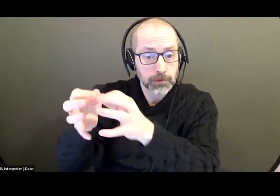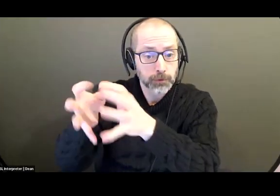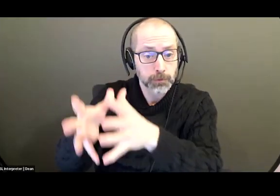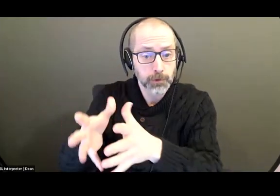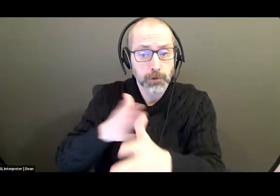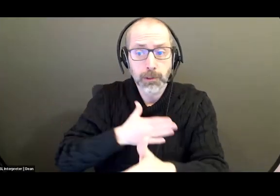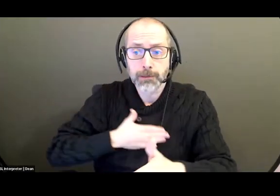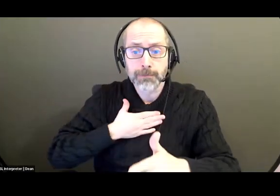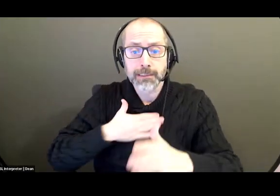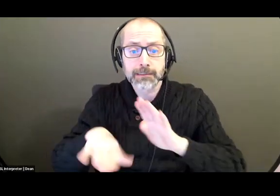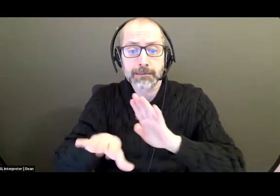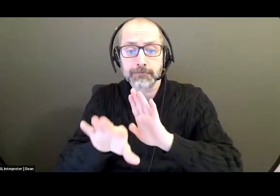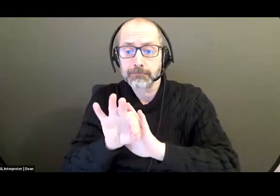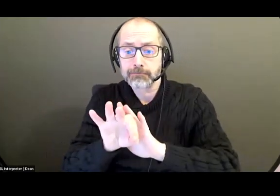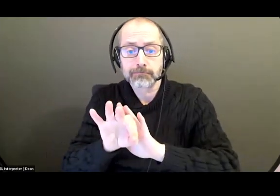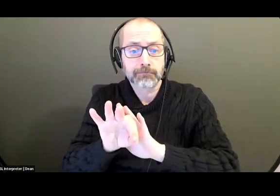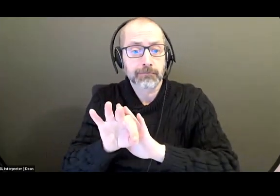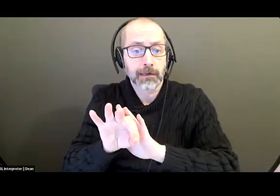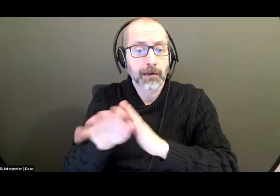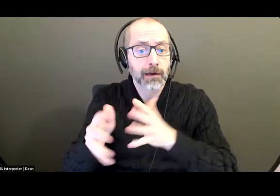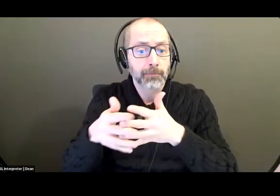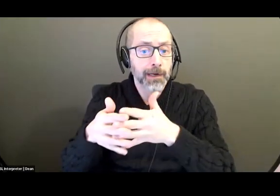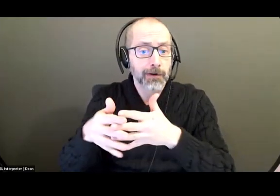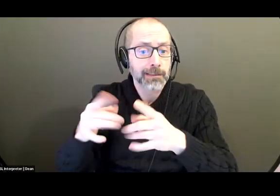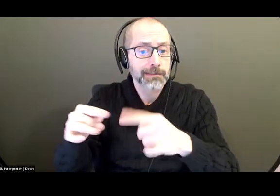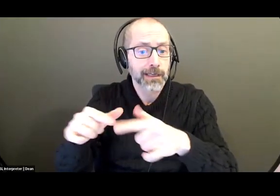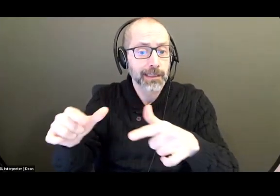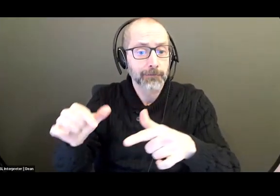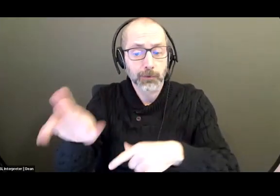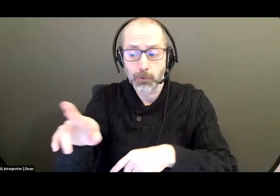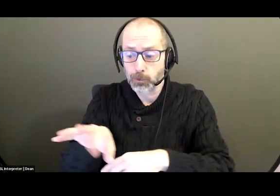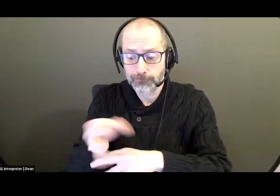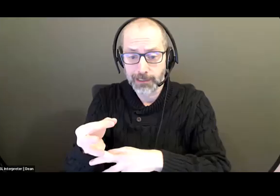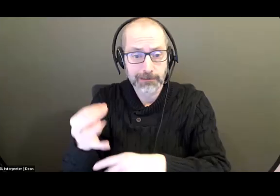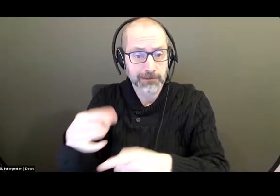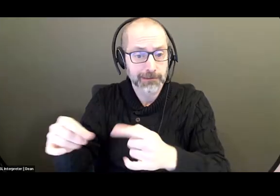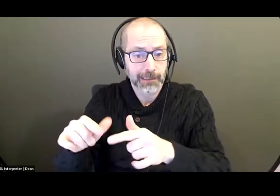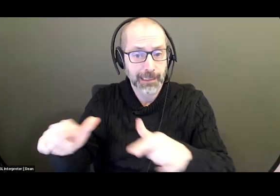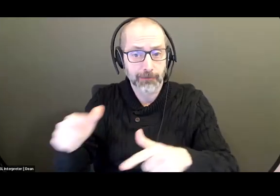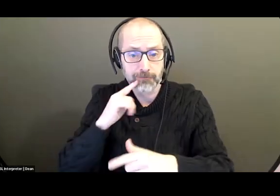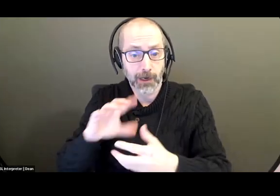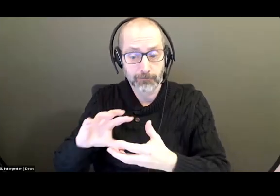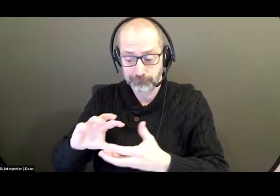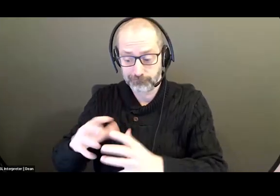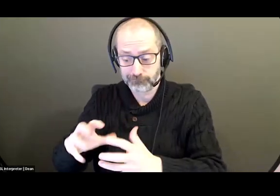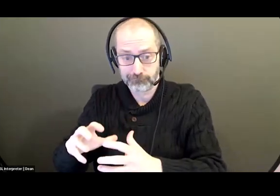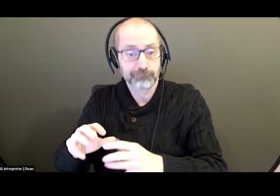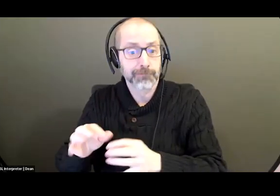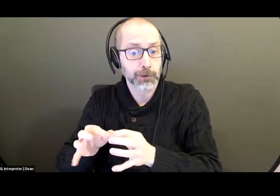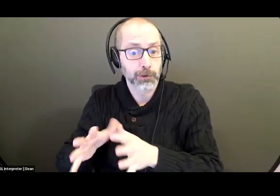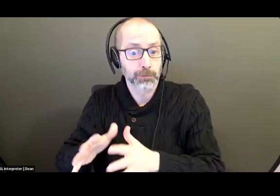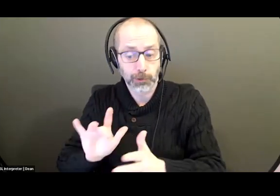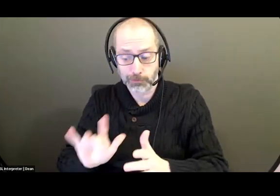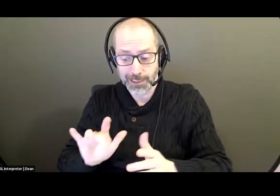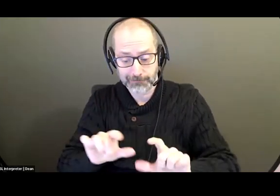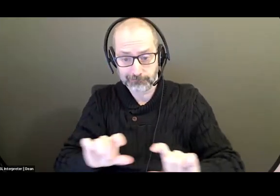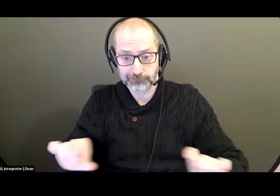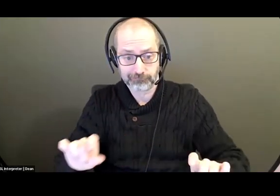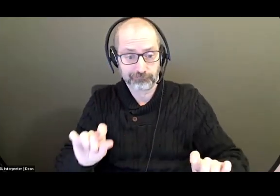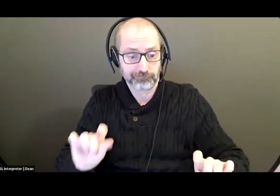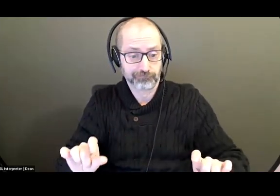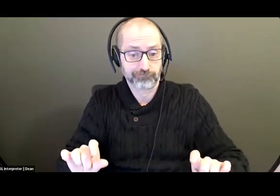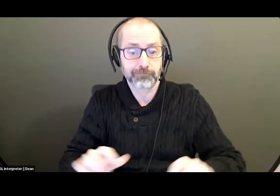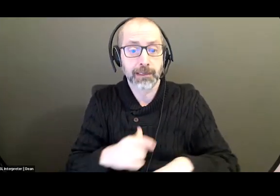ASign. If you use this service, please select either American or French Sign Language from the interpretation